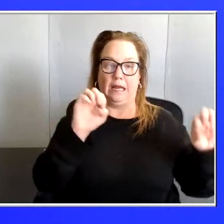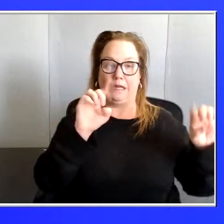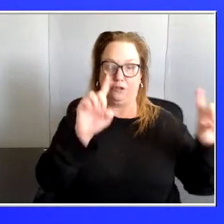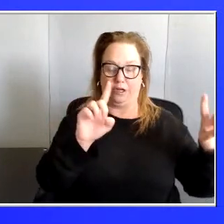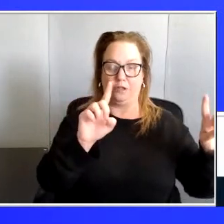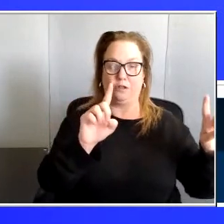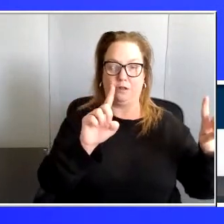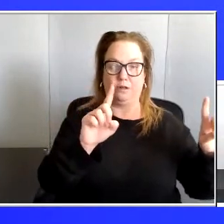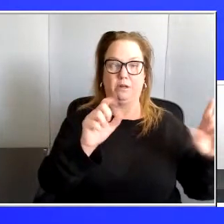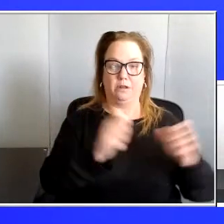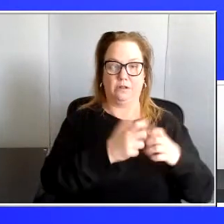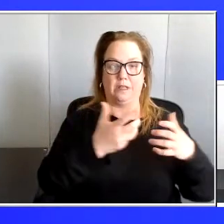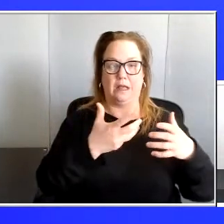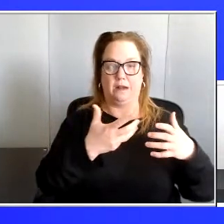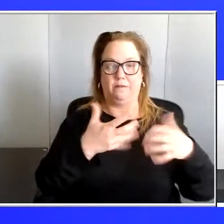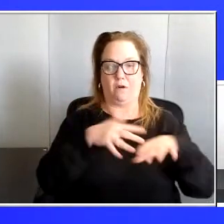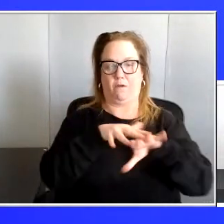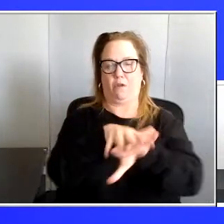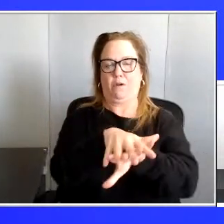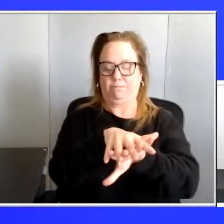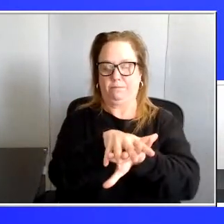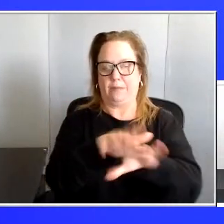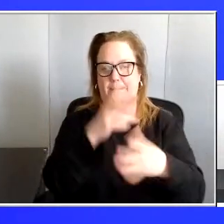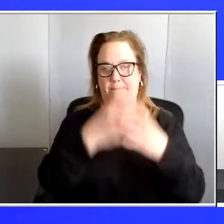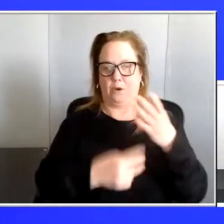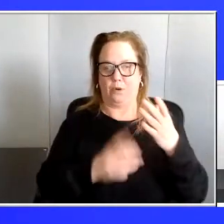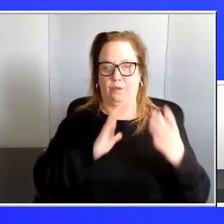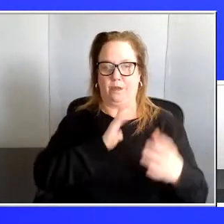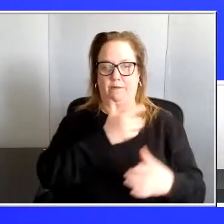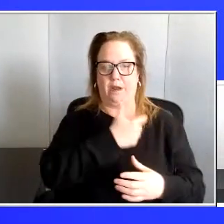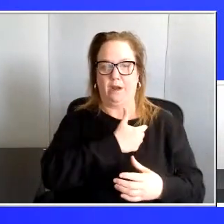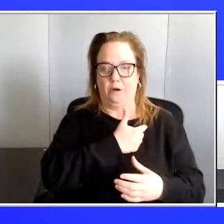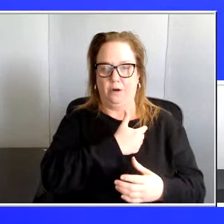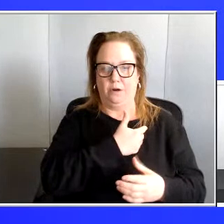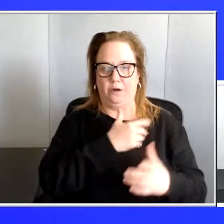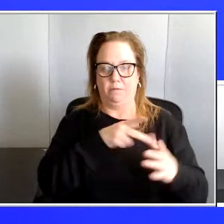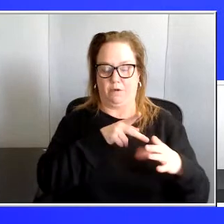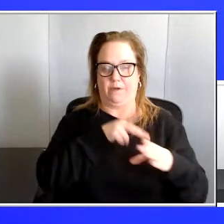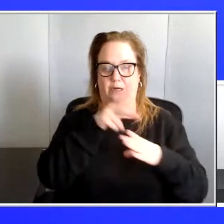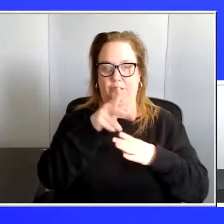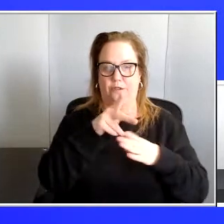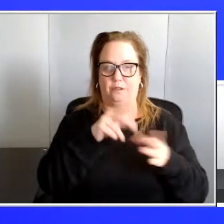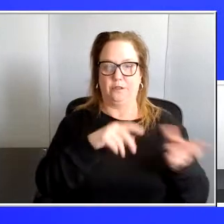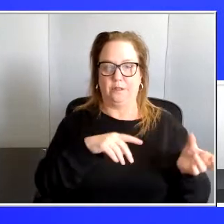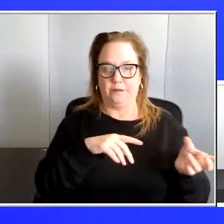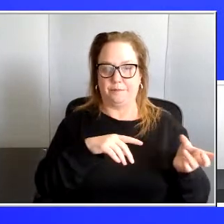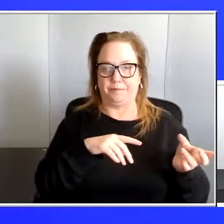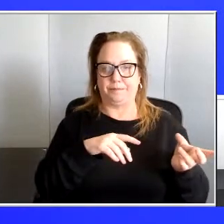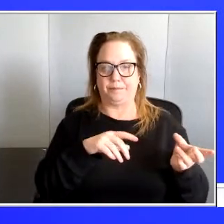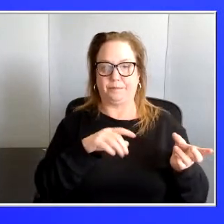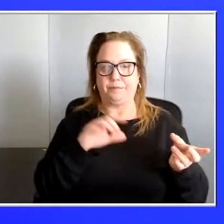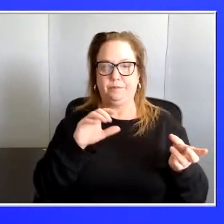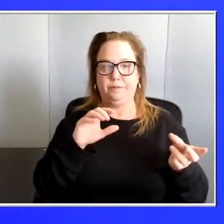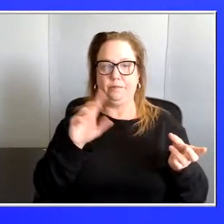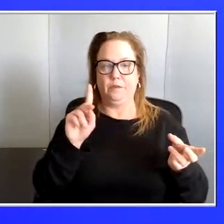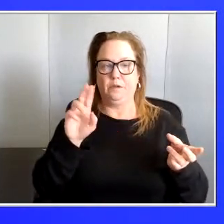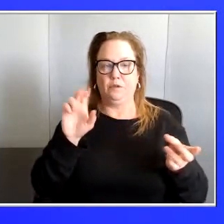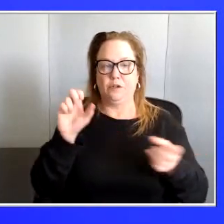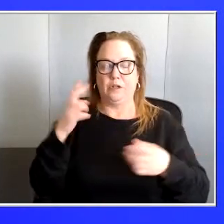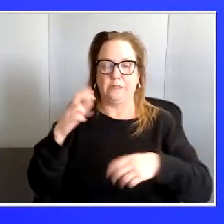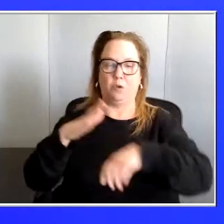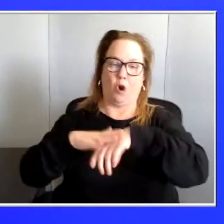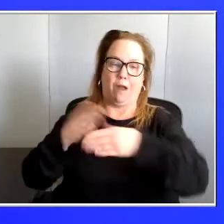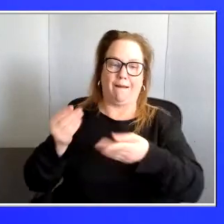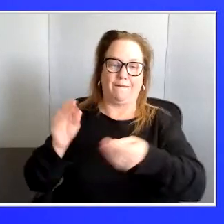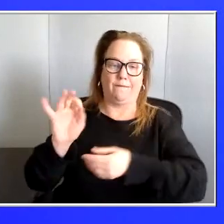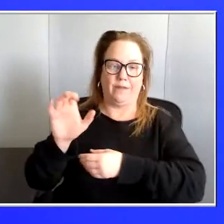lot of crossover in both of our professions. Krisha has a lot more on-field emergency